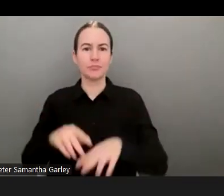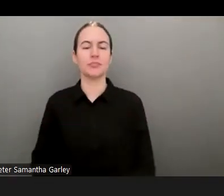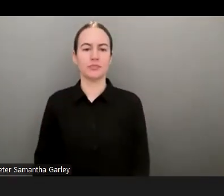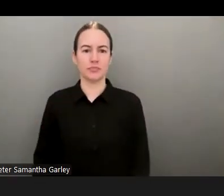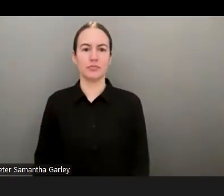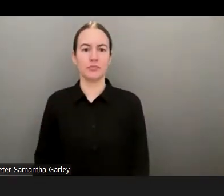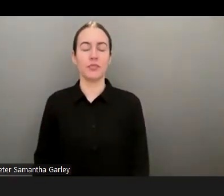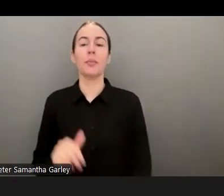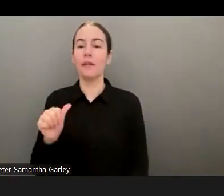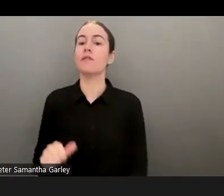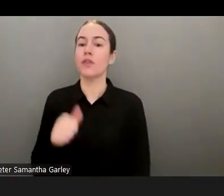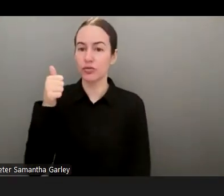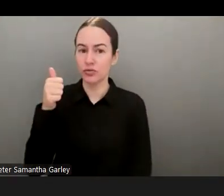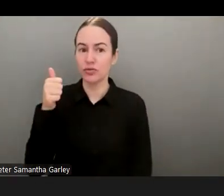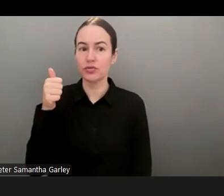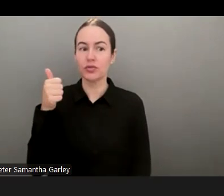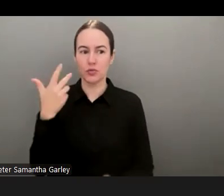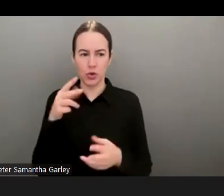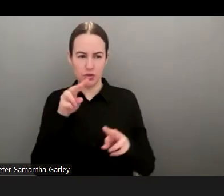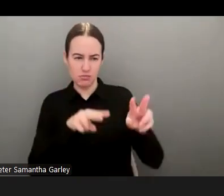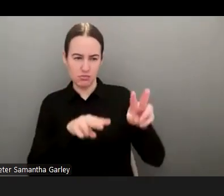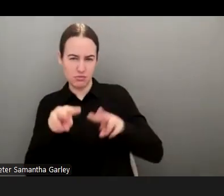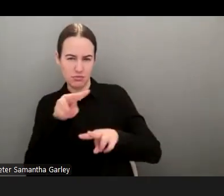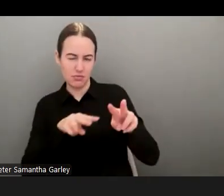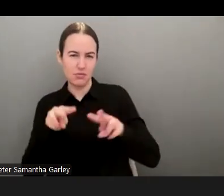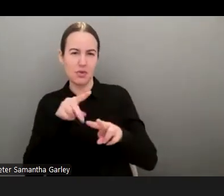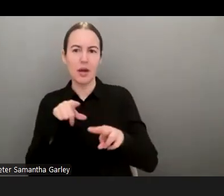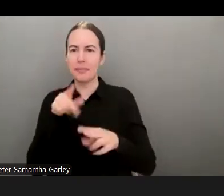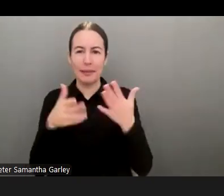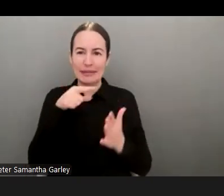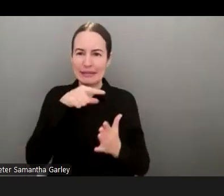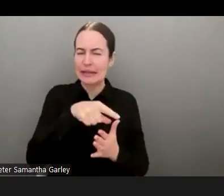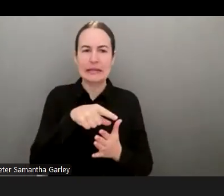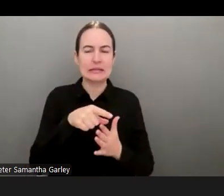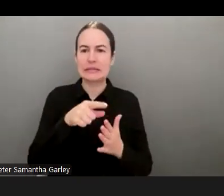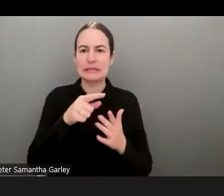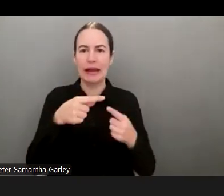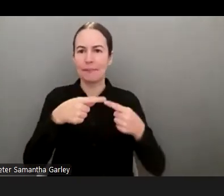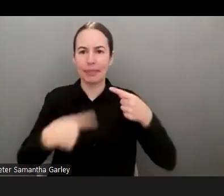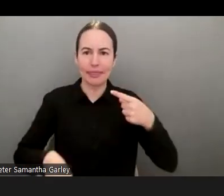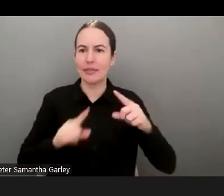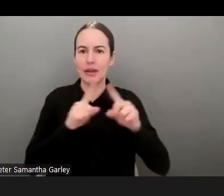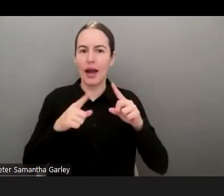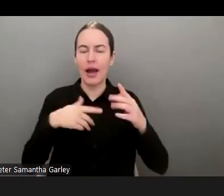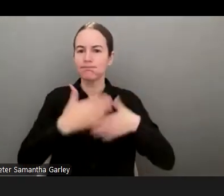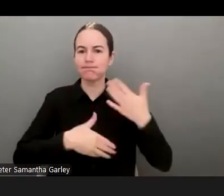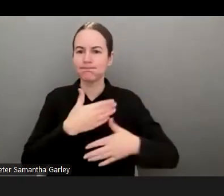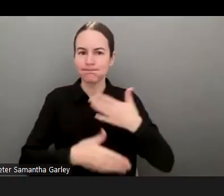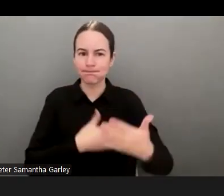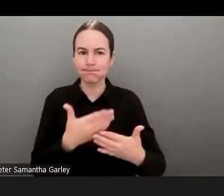will find some things that aren't working as they should be, and we will give the